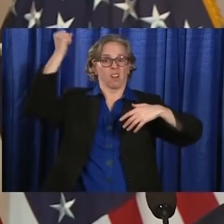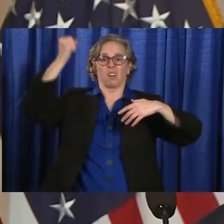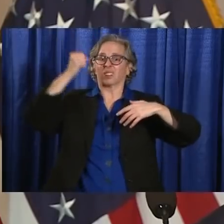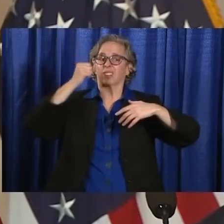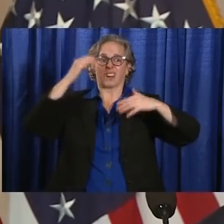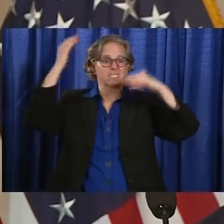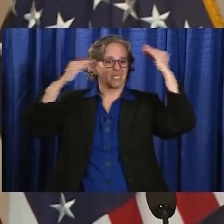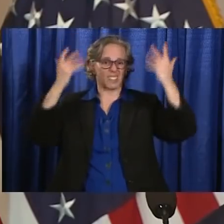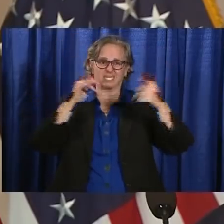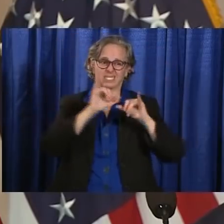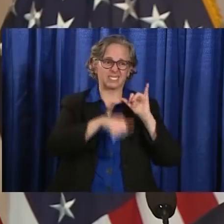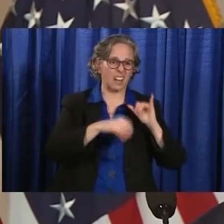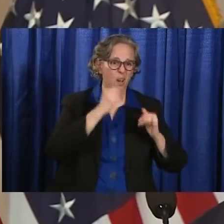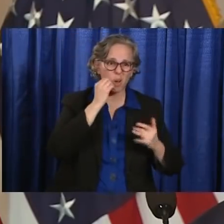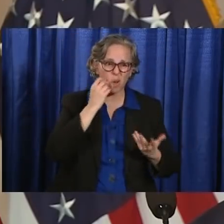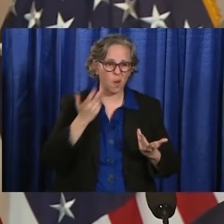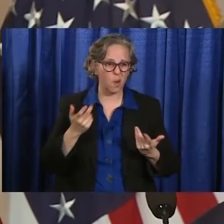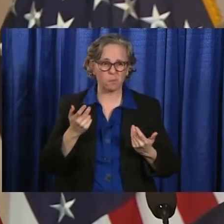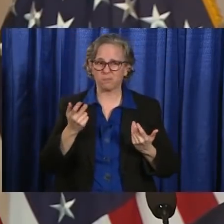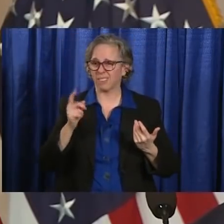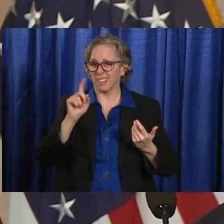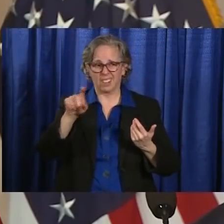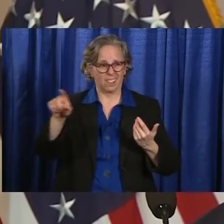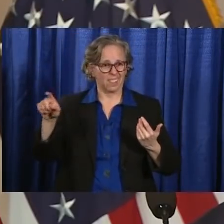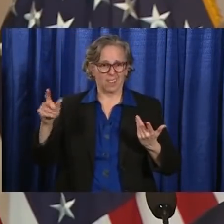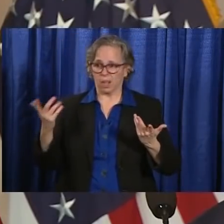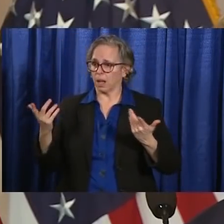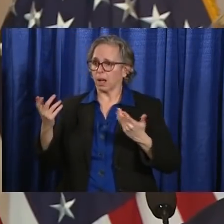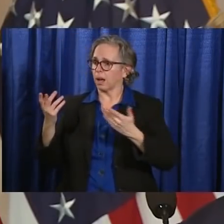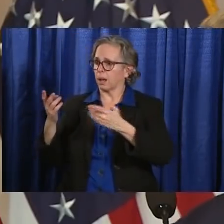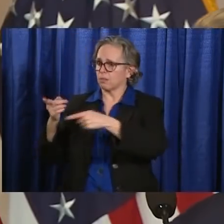closures of congregate sites throughout the state.